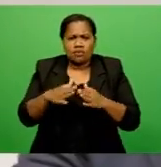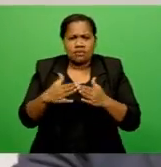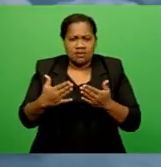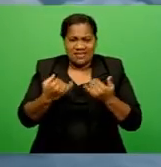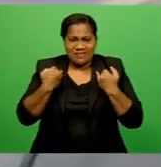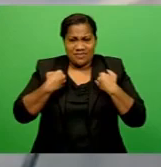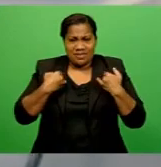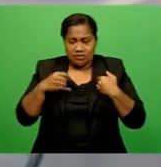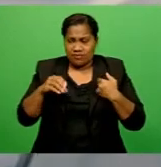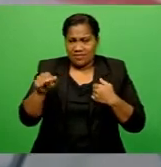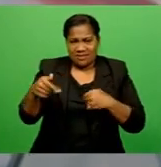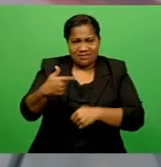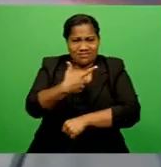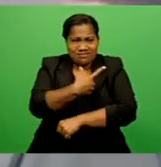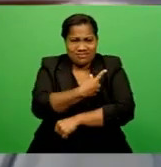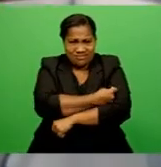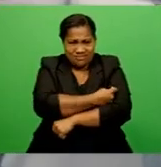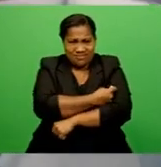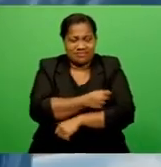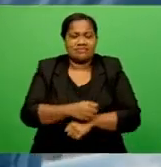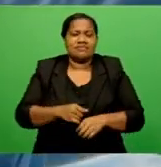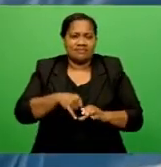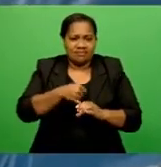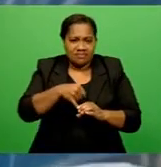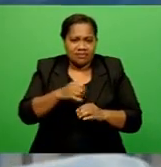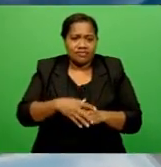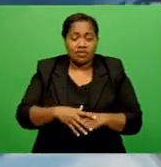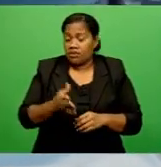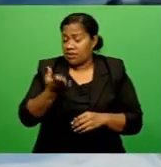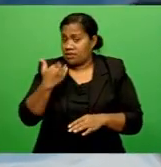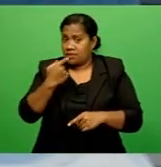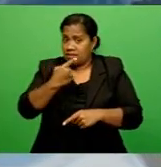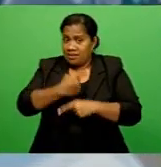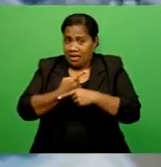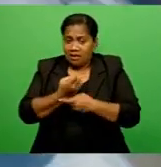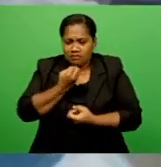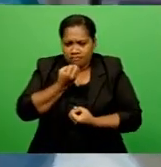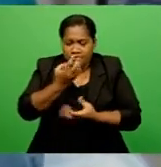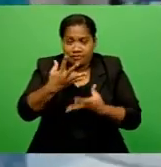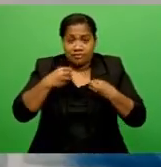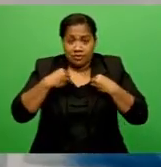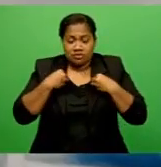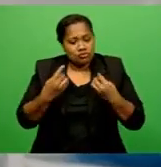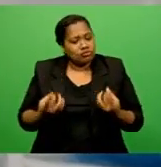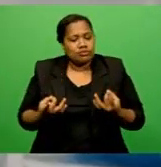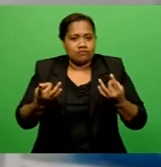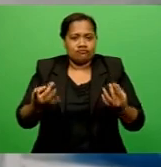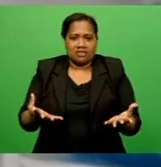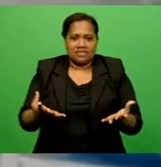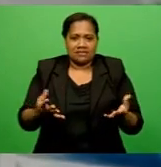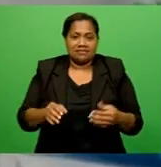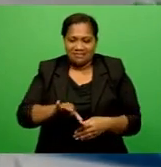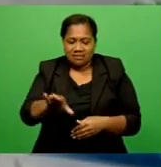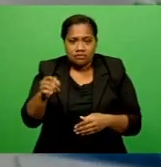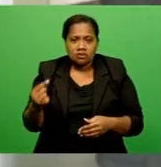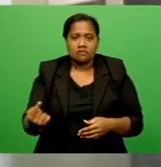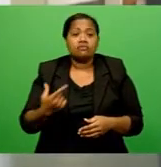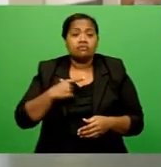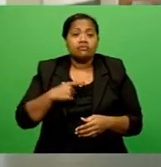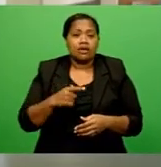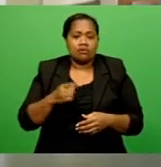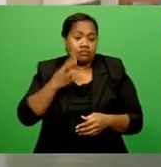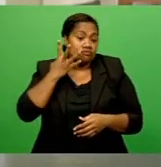implementation of that. Speaking to retailers last night, he told businesses to be ready and position themselves because once Fijians